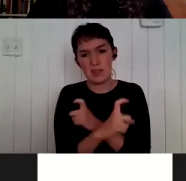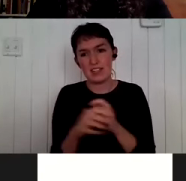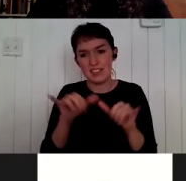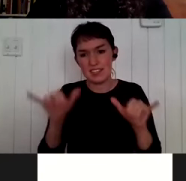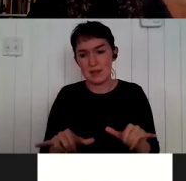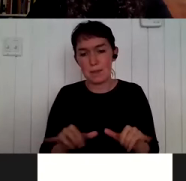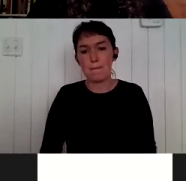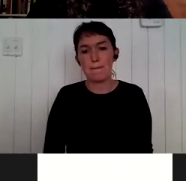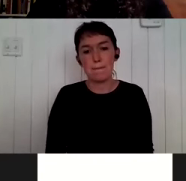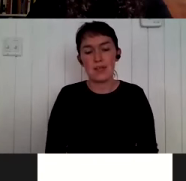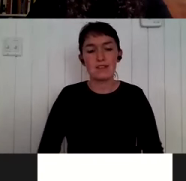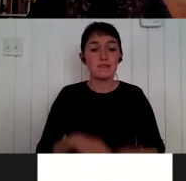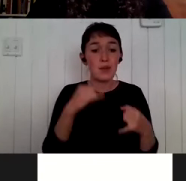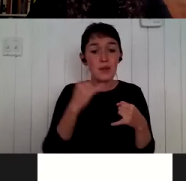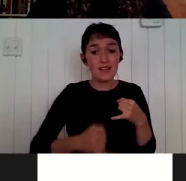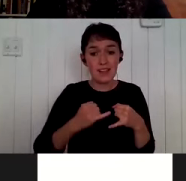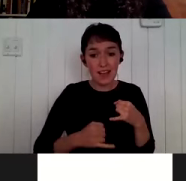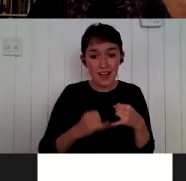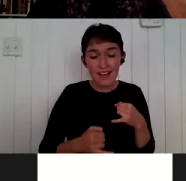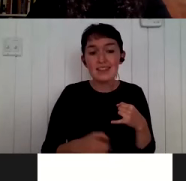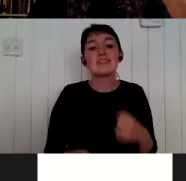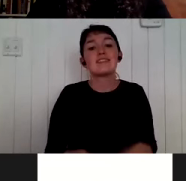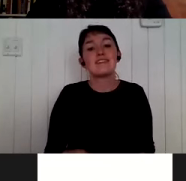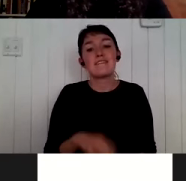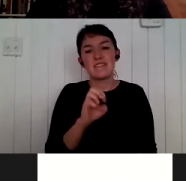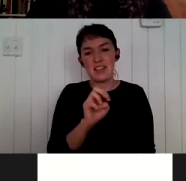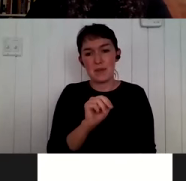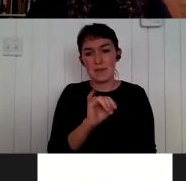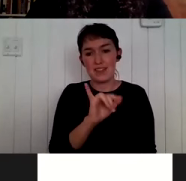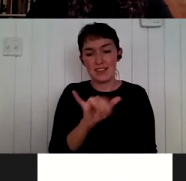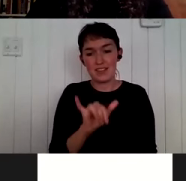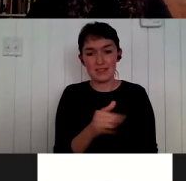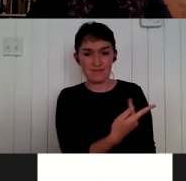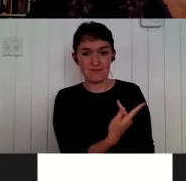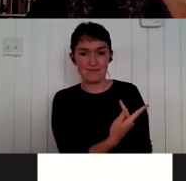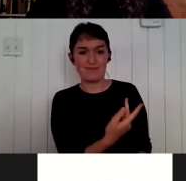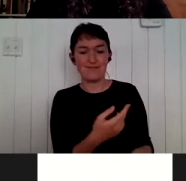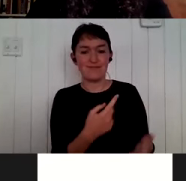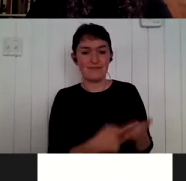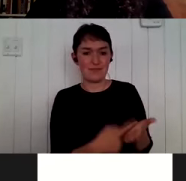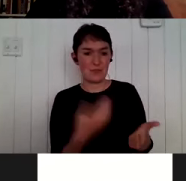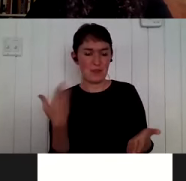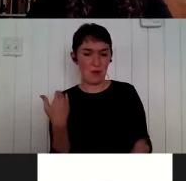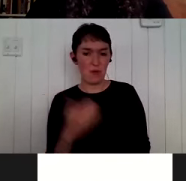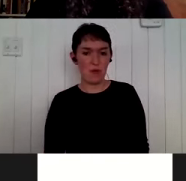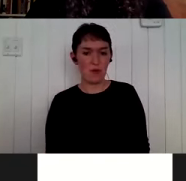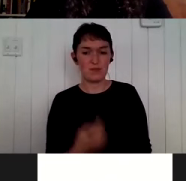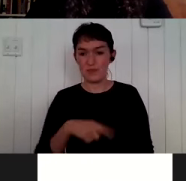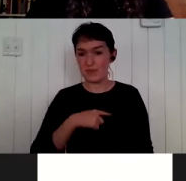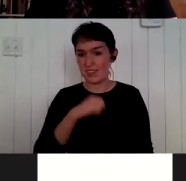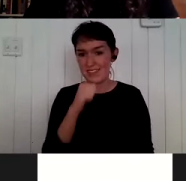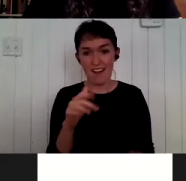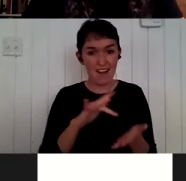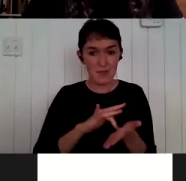very last thing, and Emily and I talked about this beforehand, we are not medical